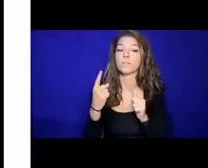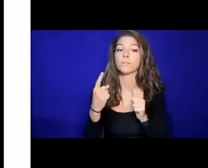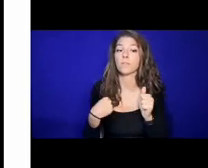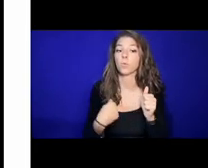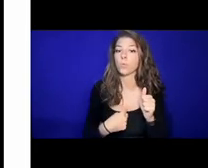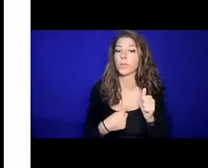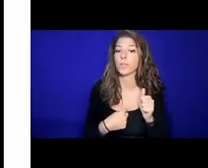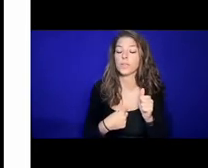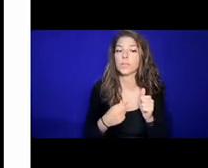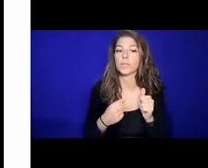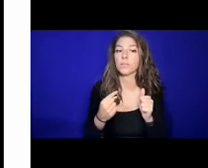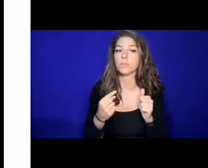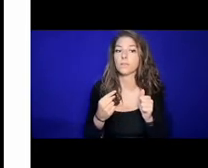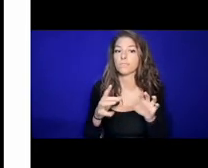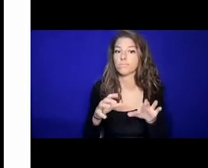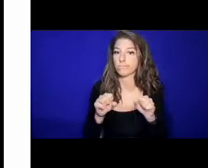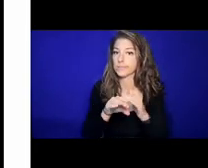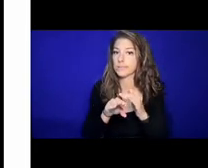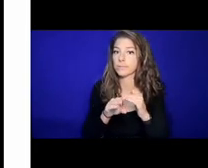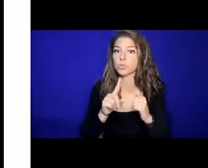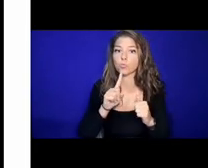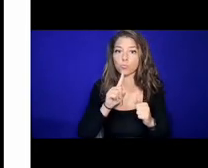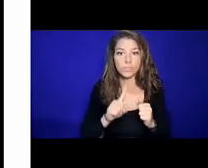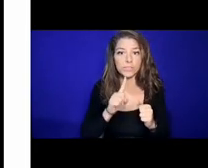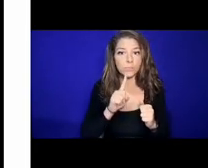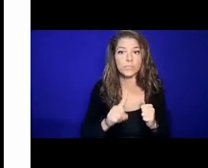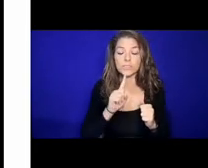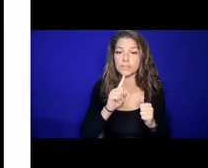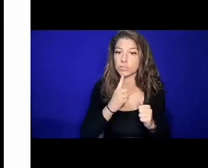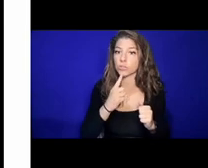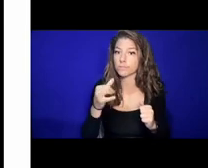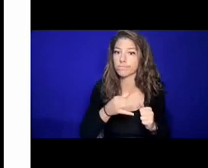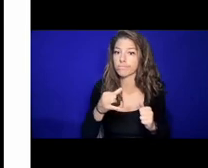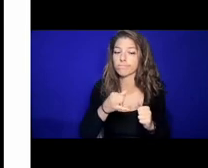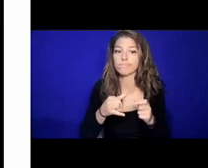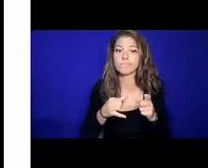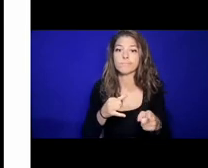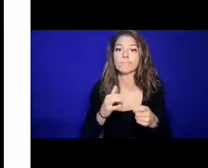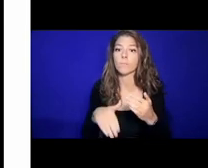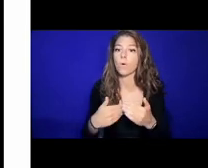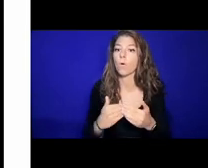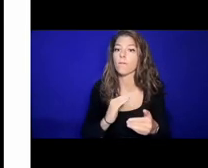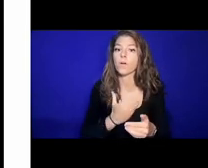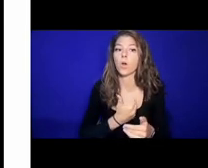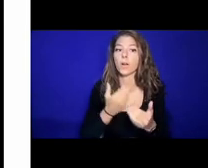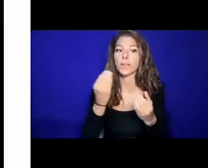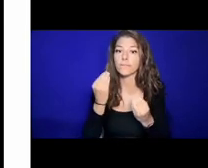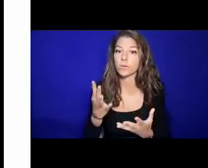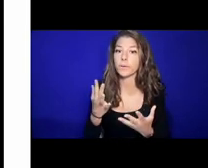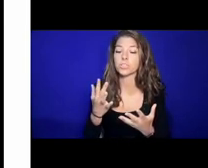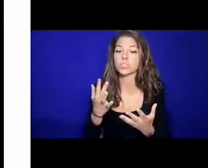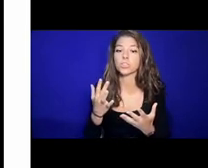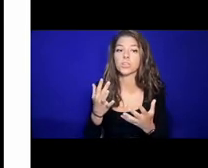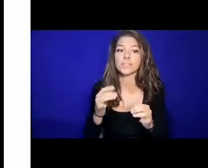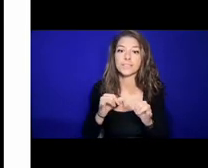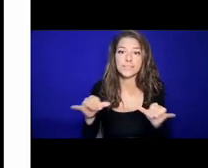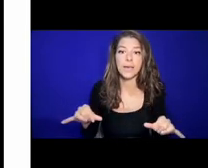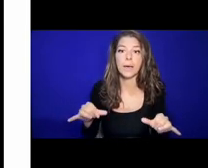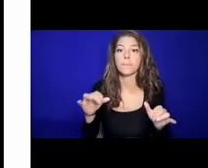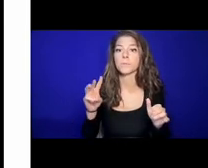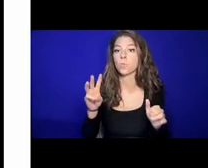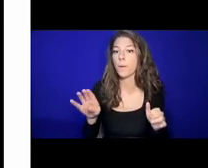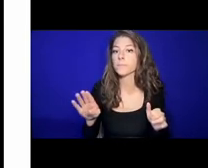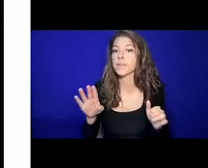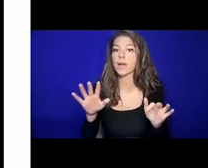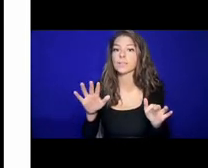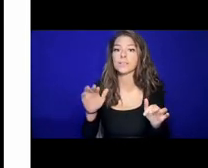we take accessibility really seriously here. All of our information systems,